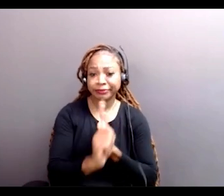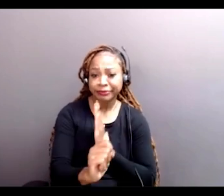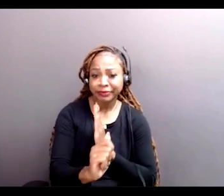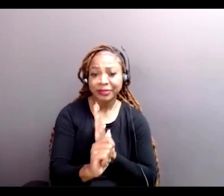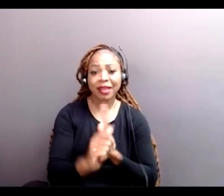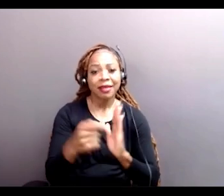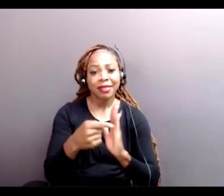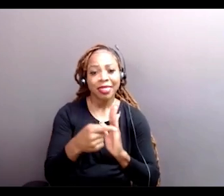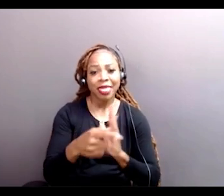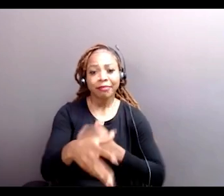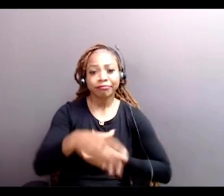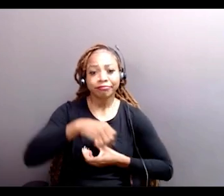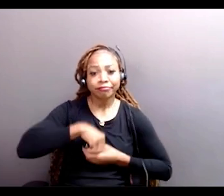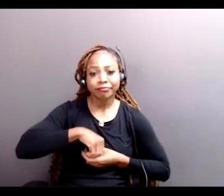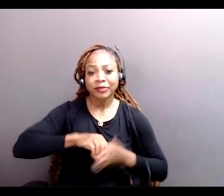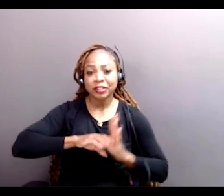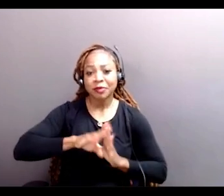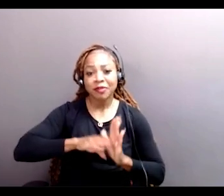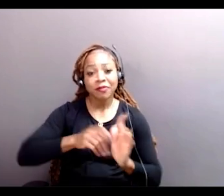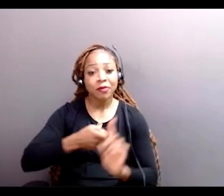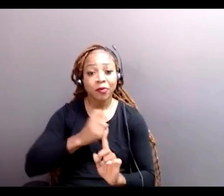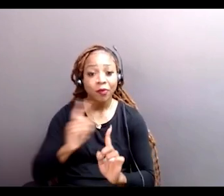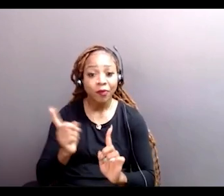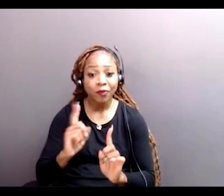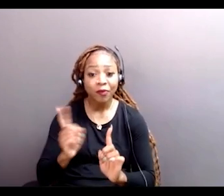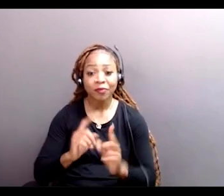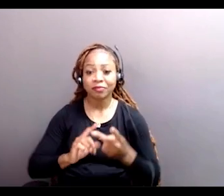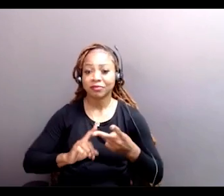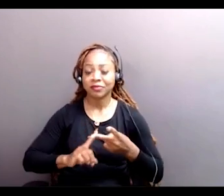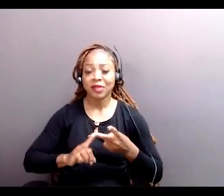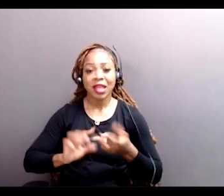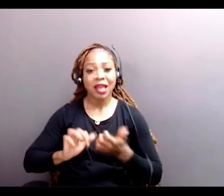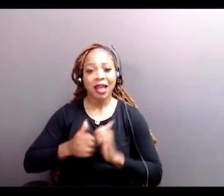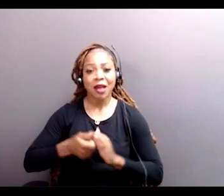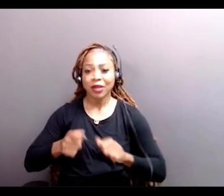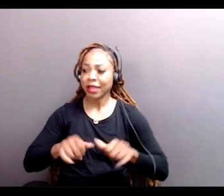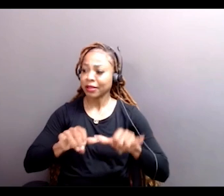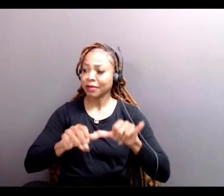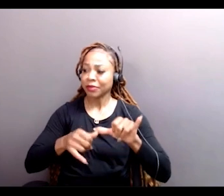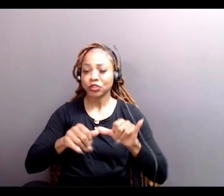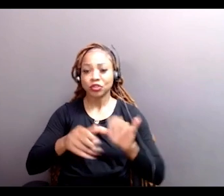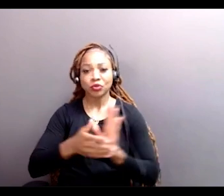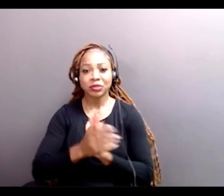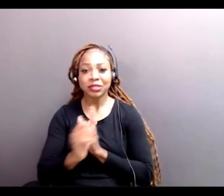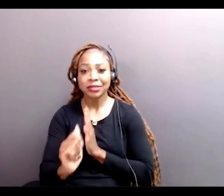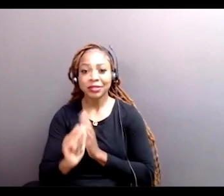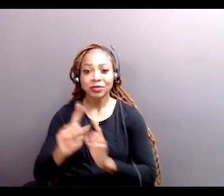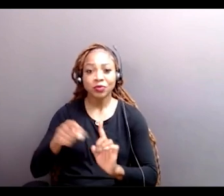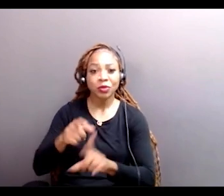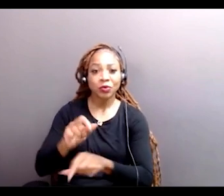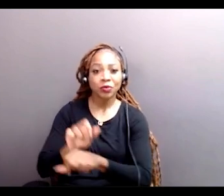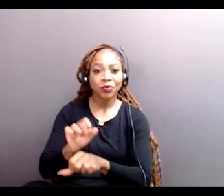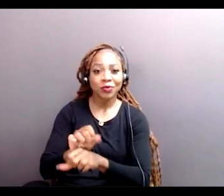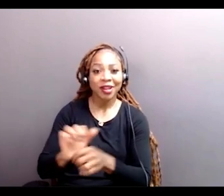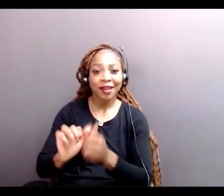How are they developed? Where did they come from? How are they able to measure the competencies in the